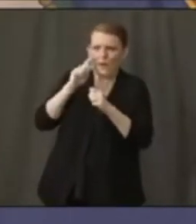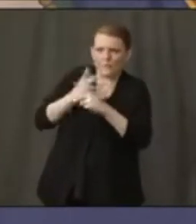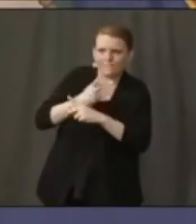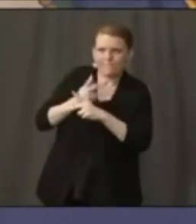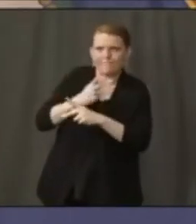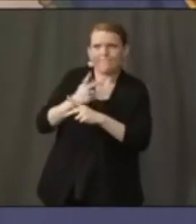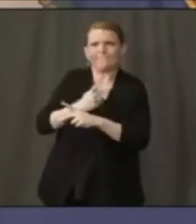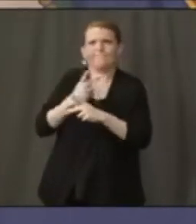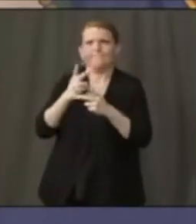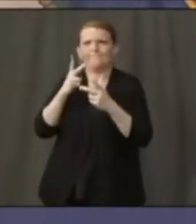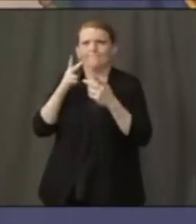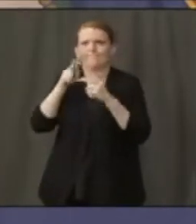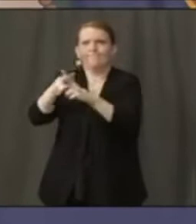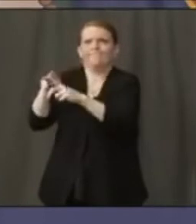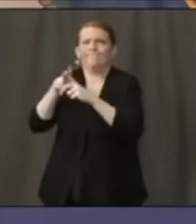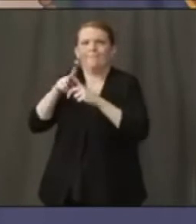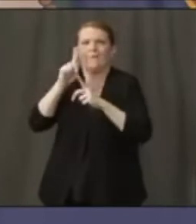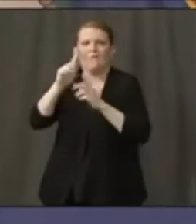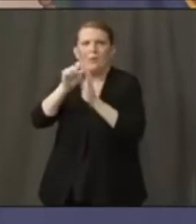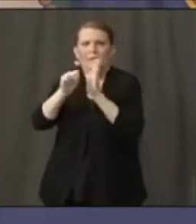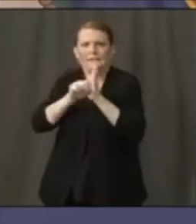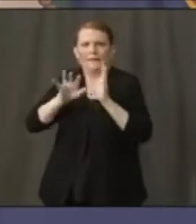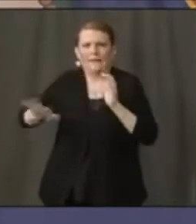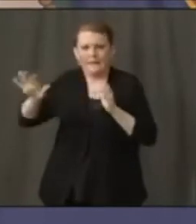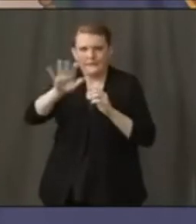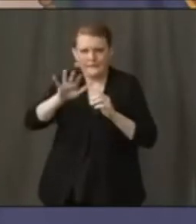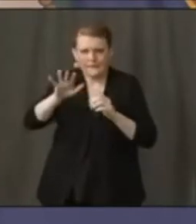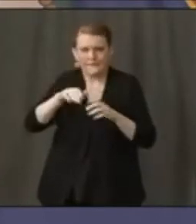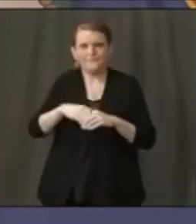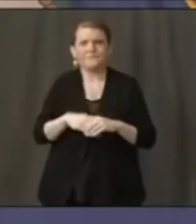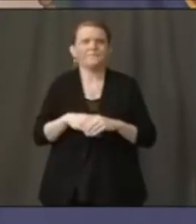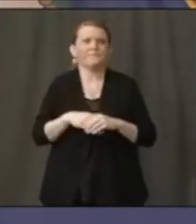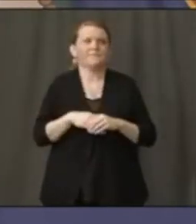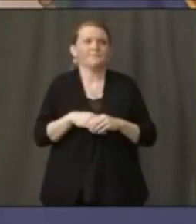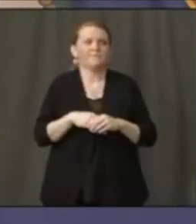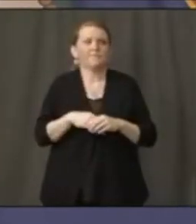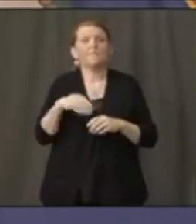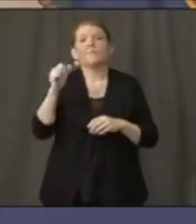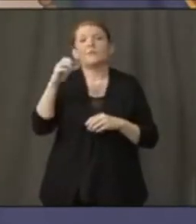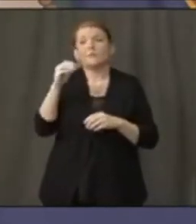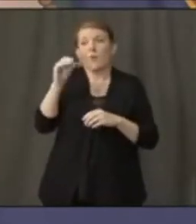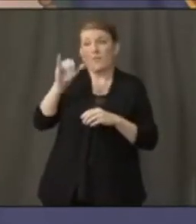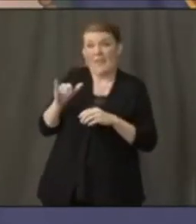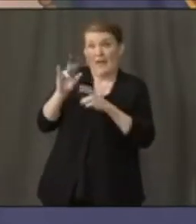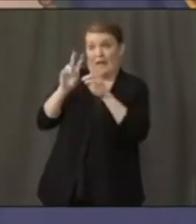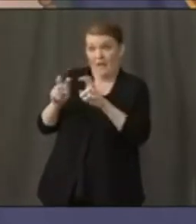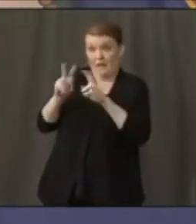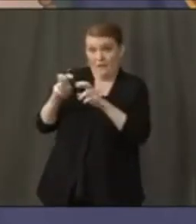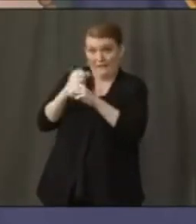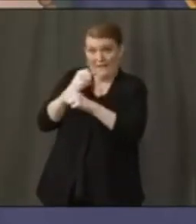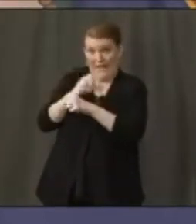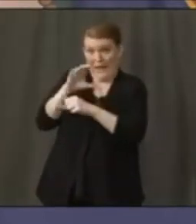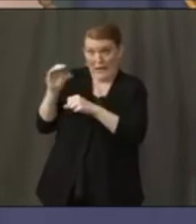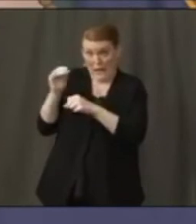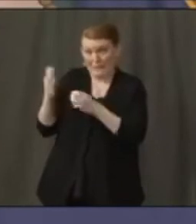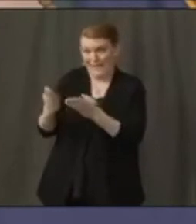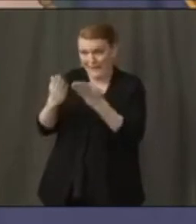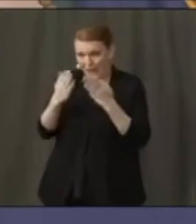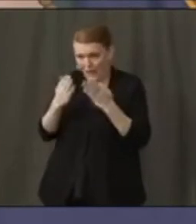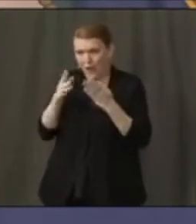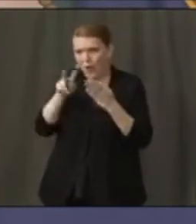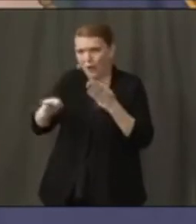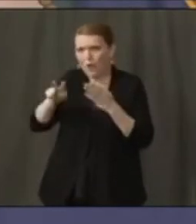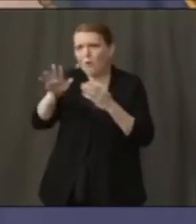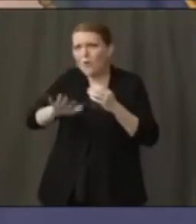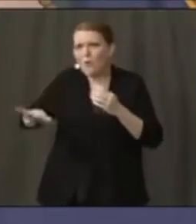Moody's Analytics was pretty interesting as they looked at a stress test of all the different states. And they said, look, most of the